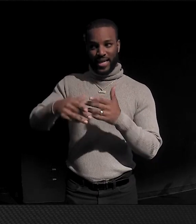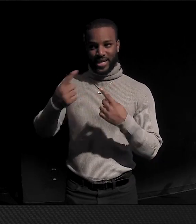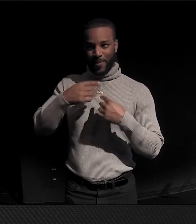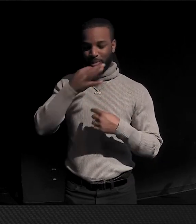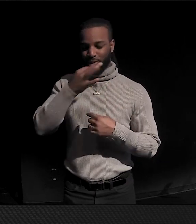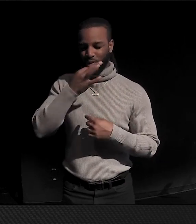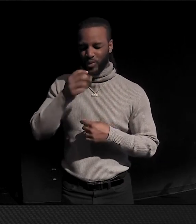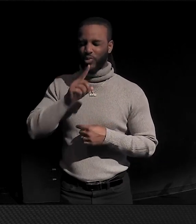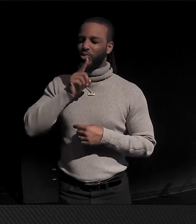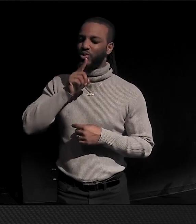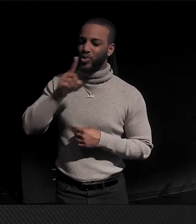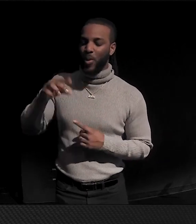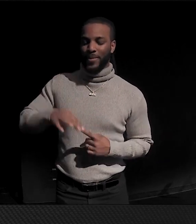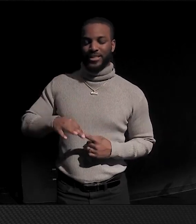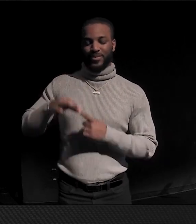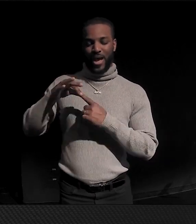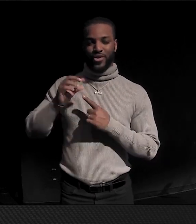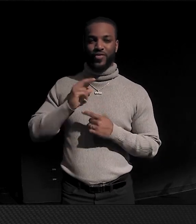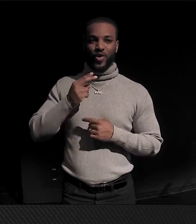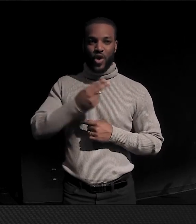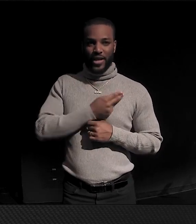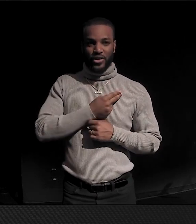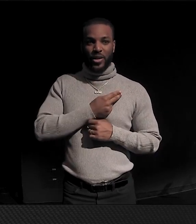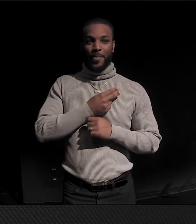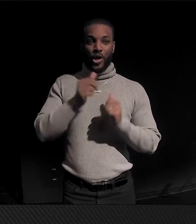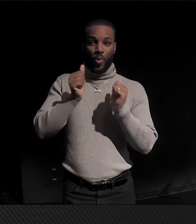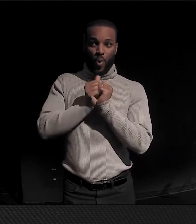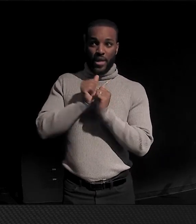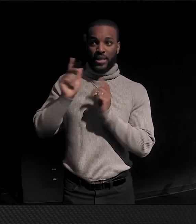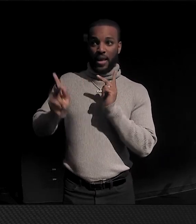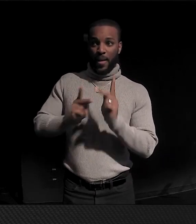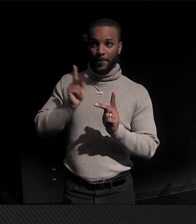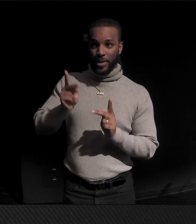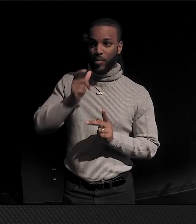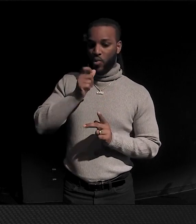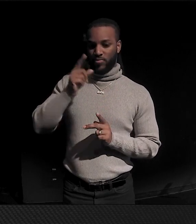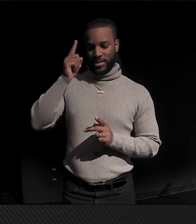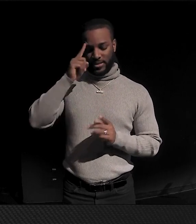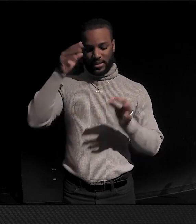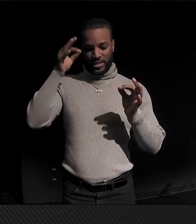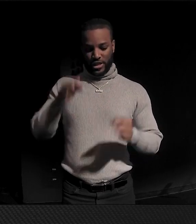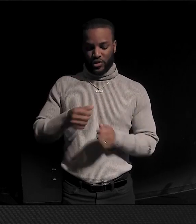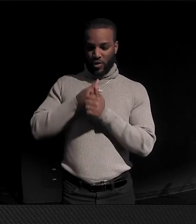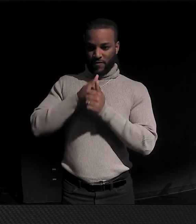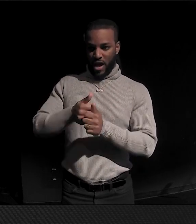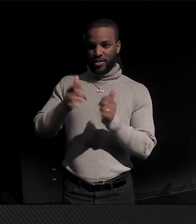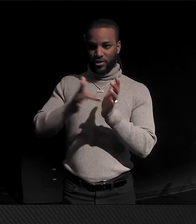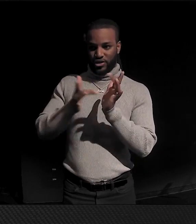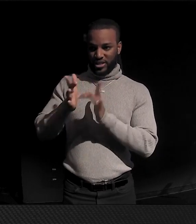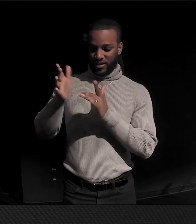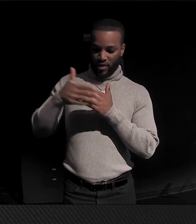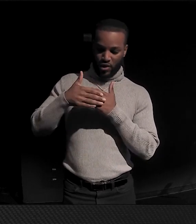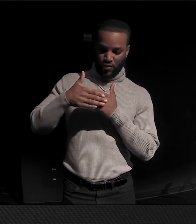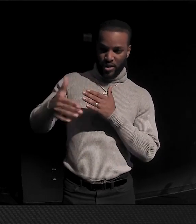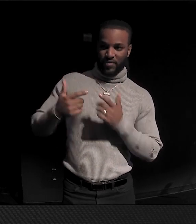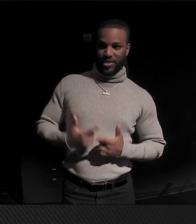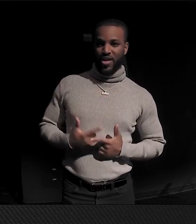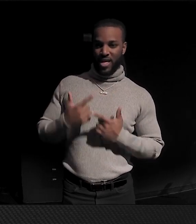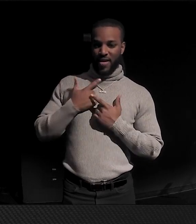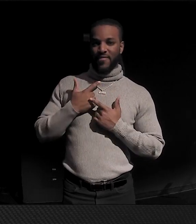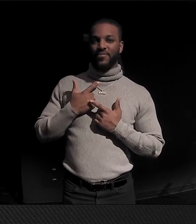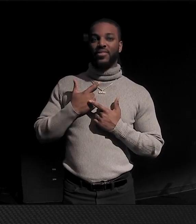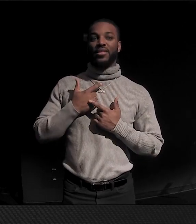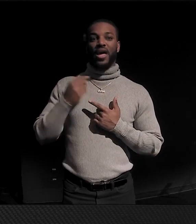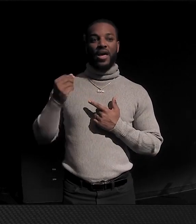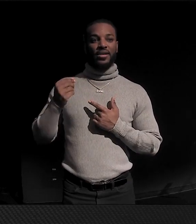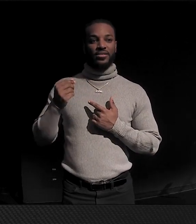super special for us to be with those who have made their decision to follow Jesus for the rest of their lives. And